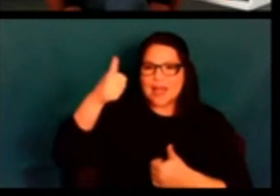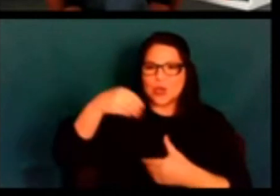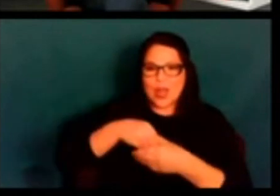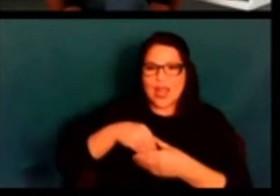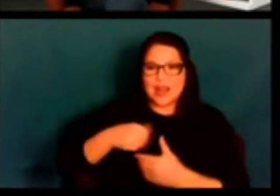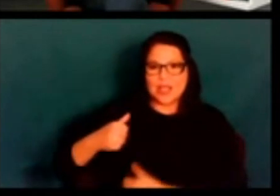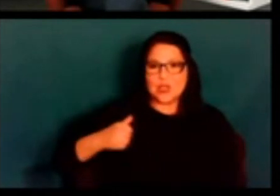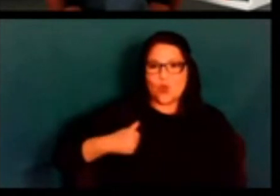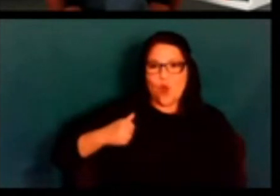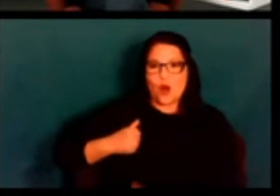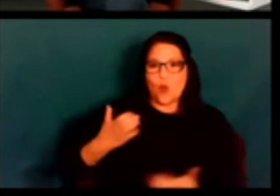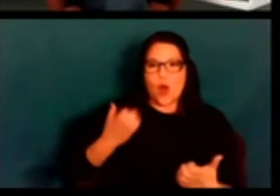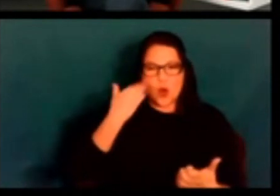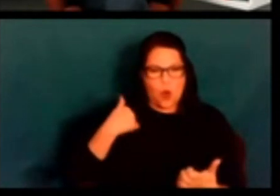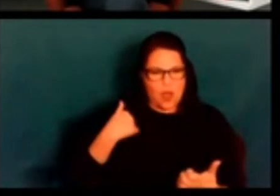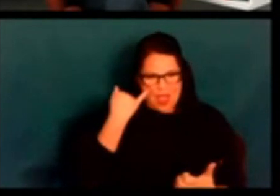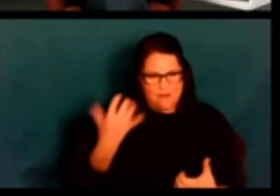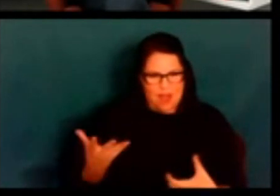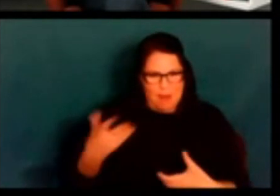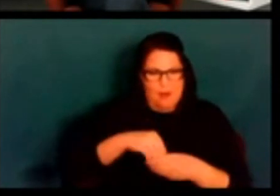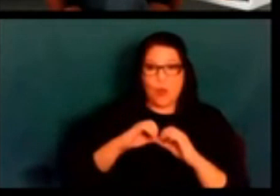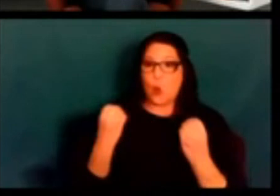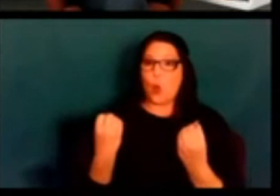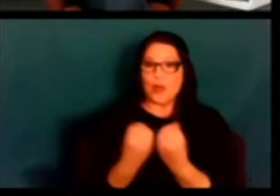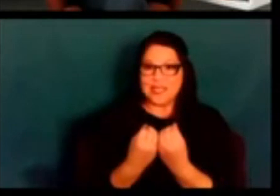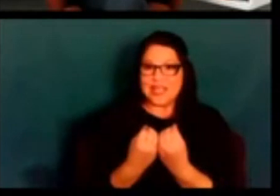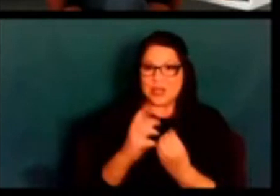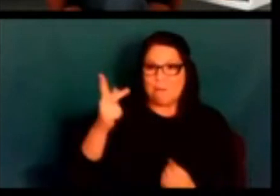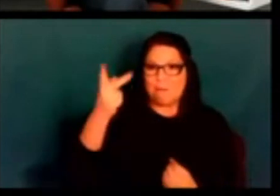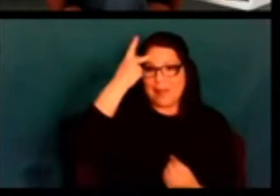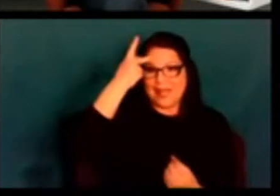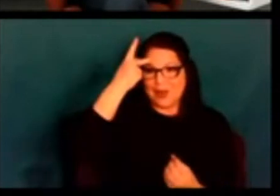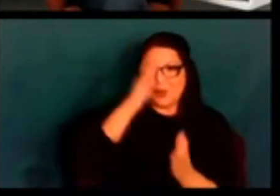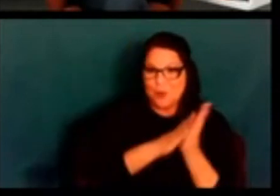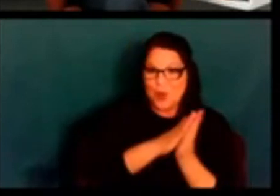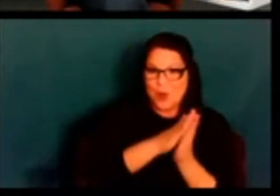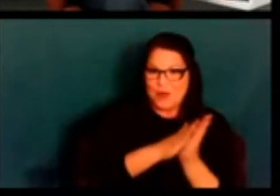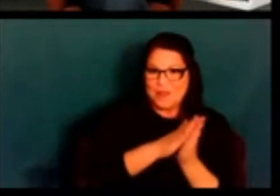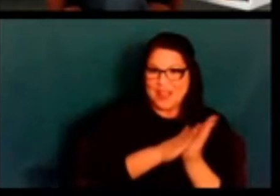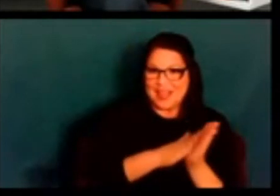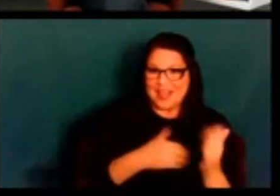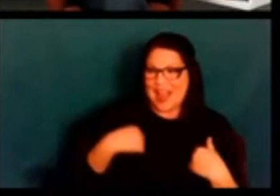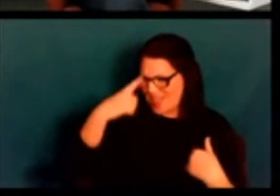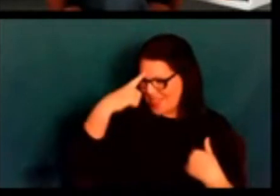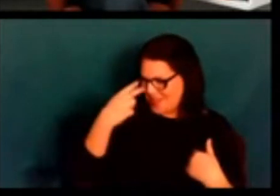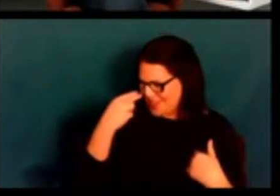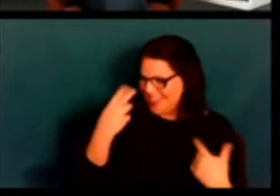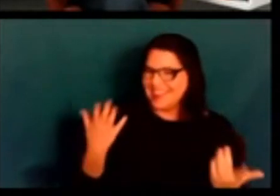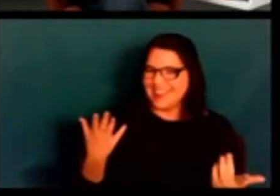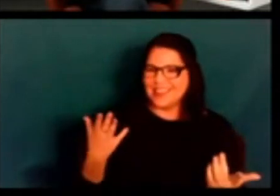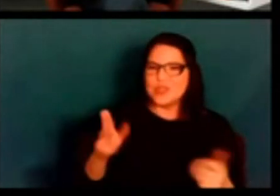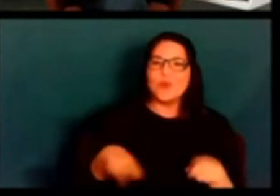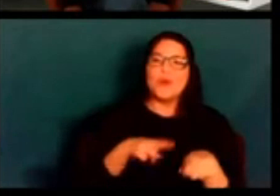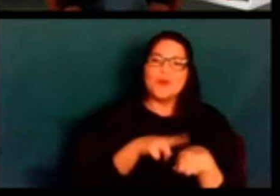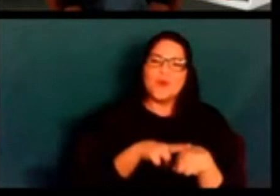know if I was part of some kind of organization politically that was subversive or something. I thought that was funny. So of